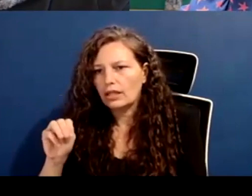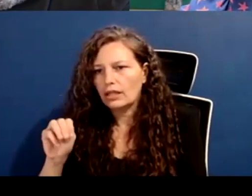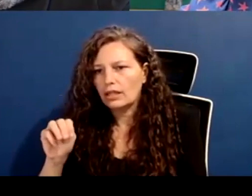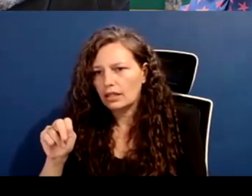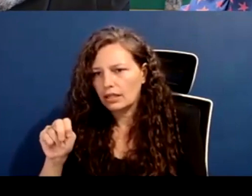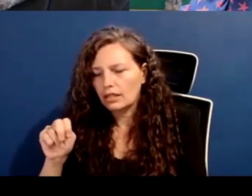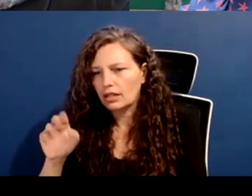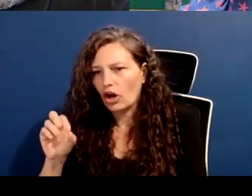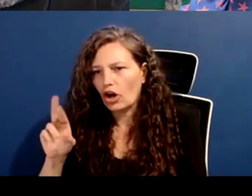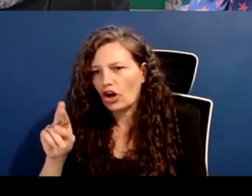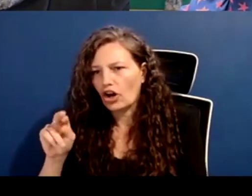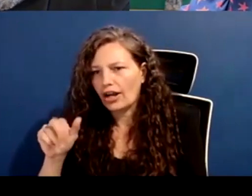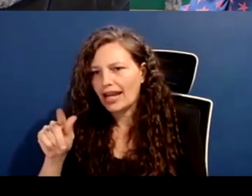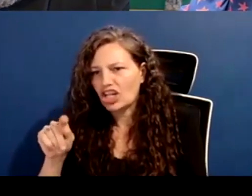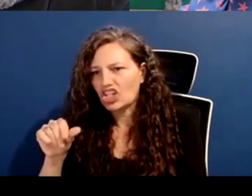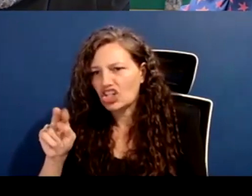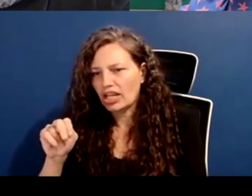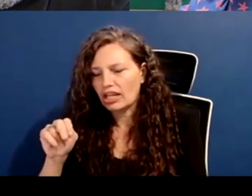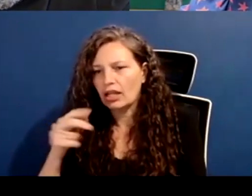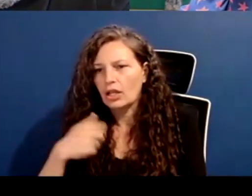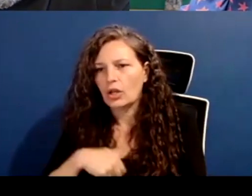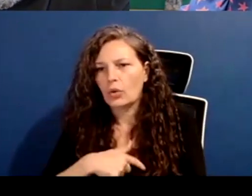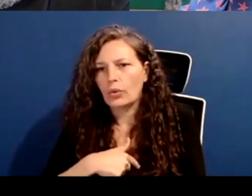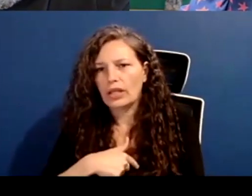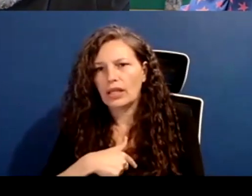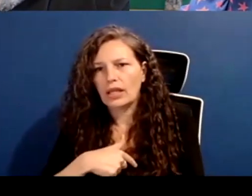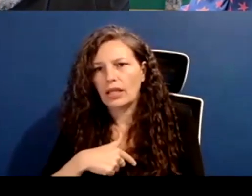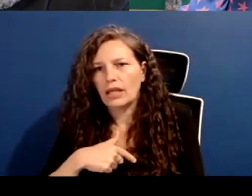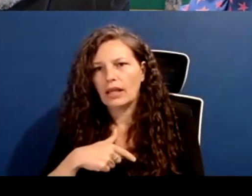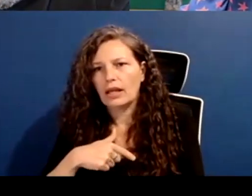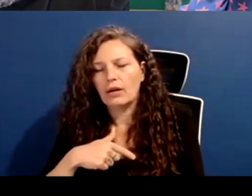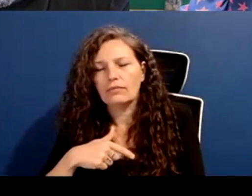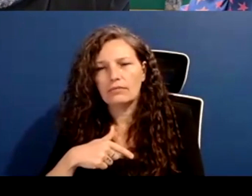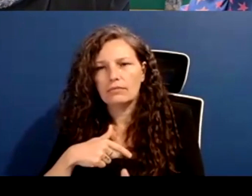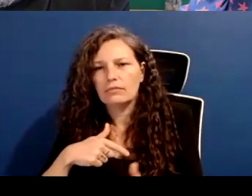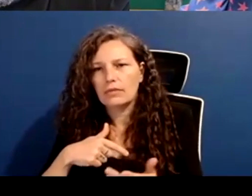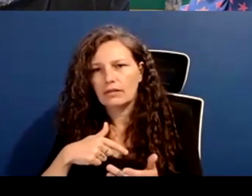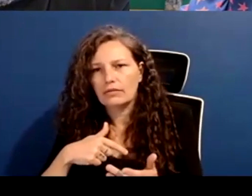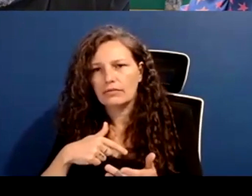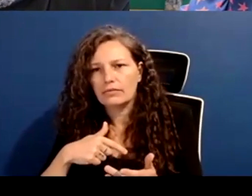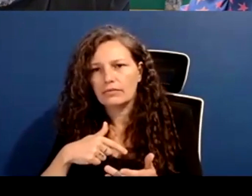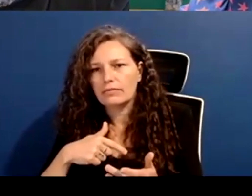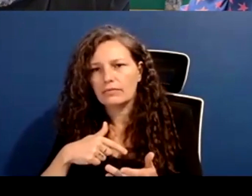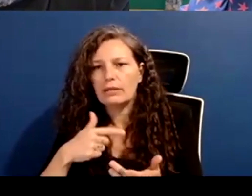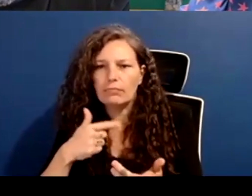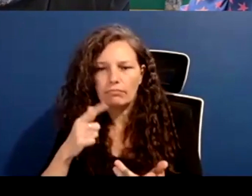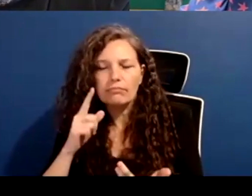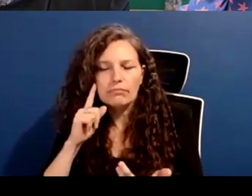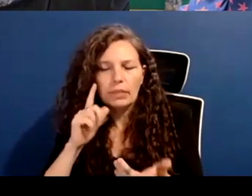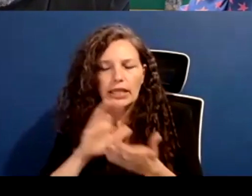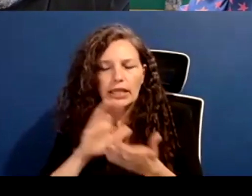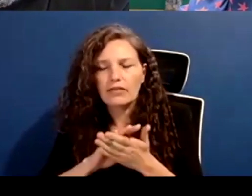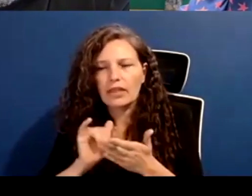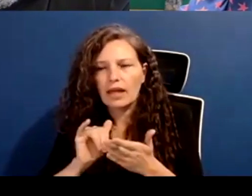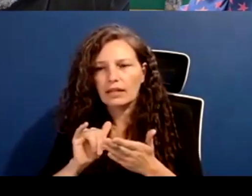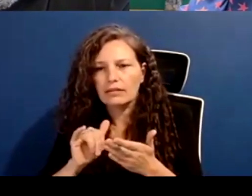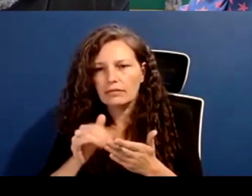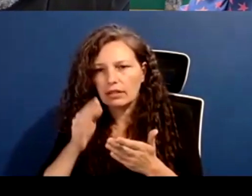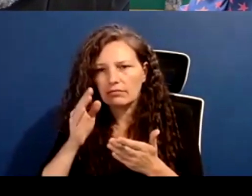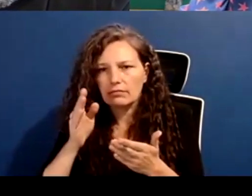who's born, a God who bleeds, a God who's buried, right? And so you start to see how God works through